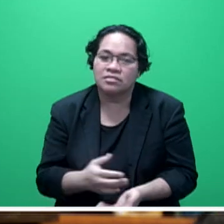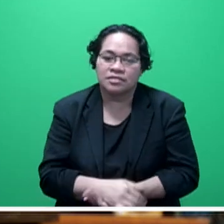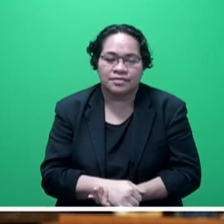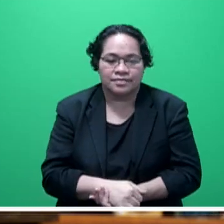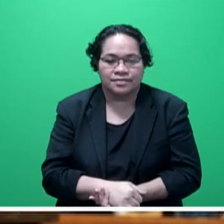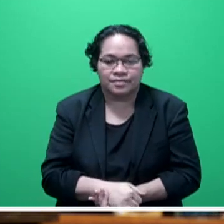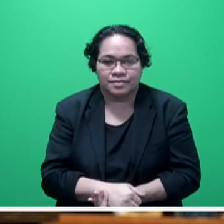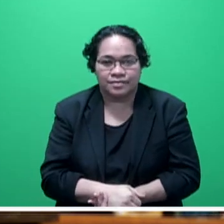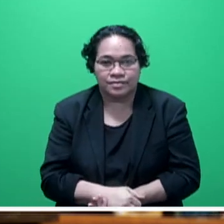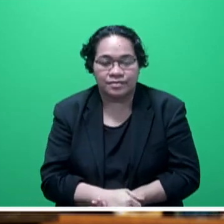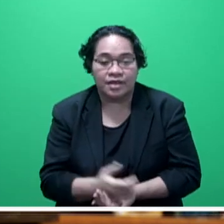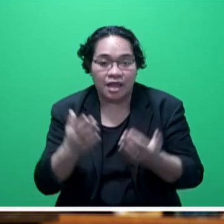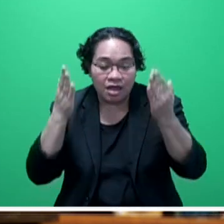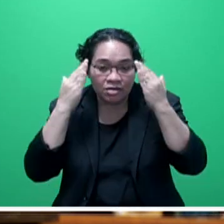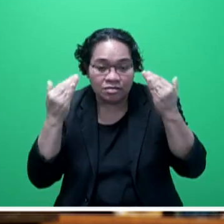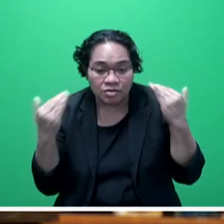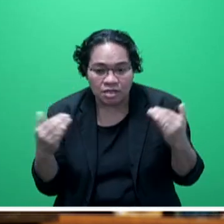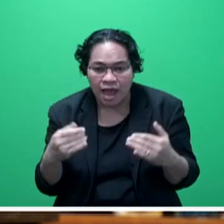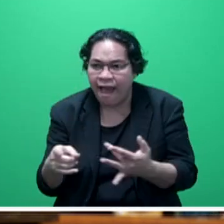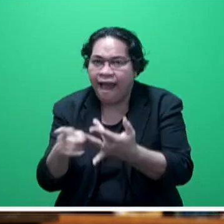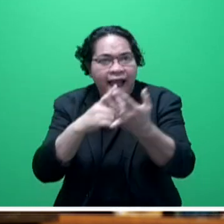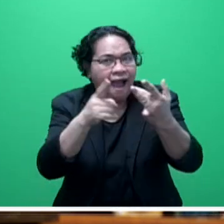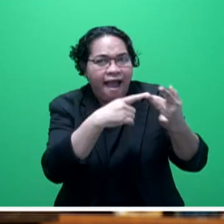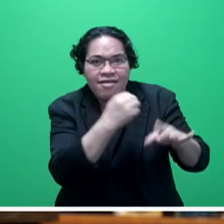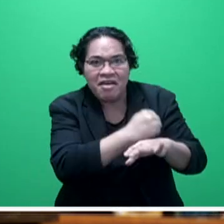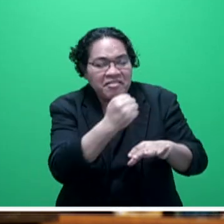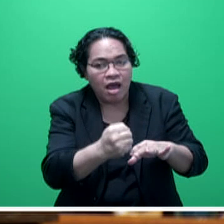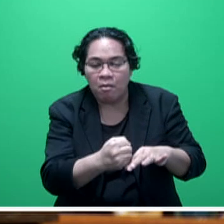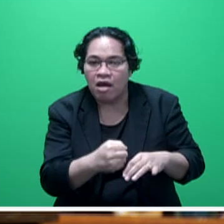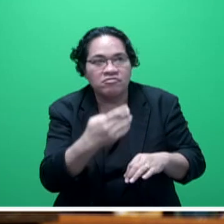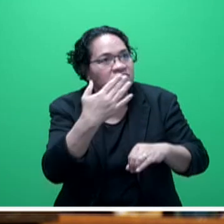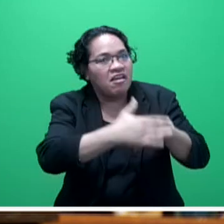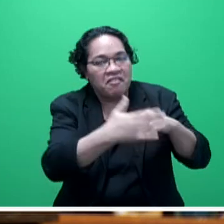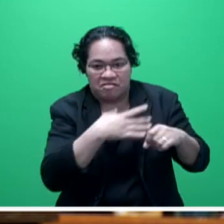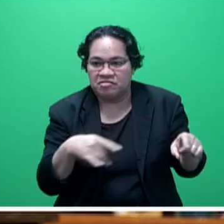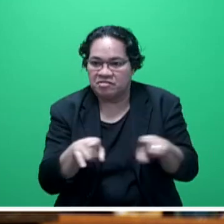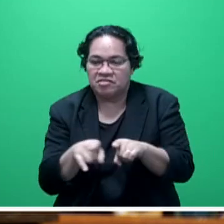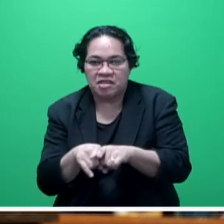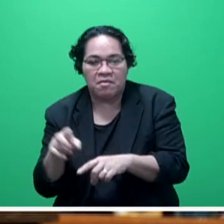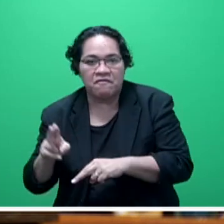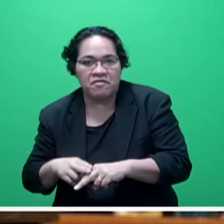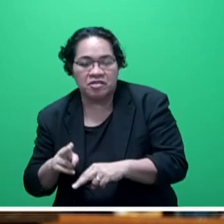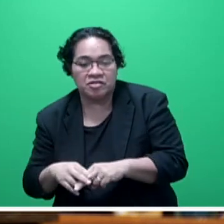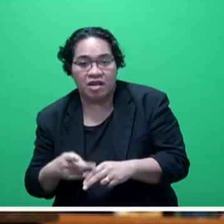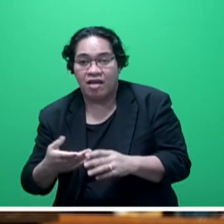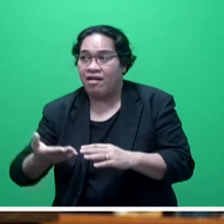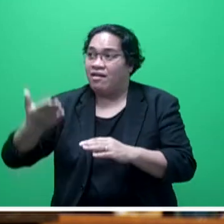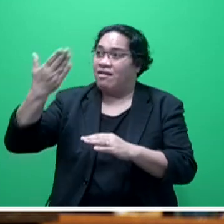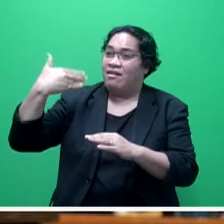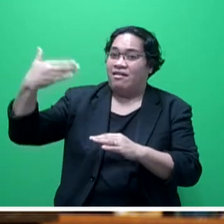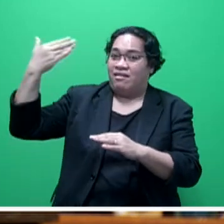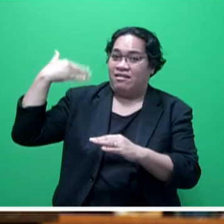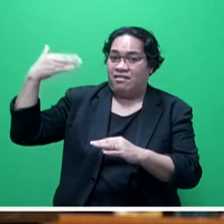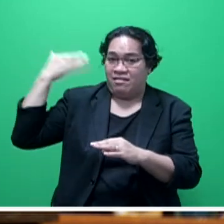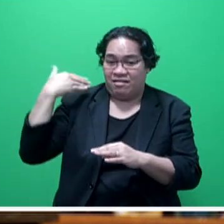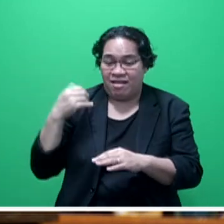Honourable Speaker, say, no other government has ever provided so much assistance in the history of Fiji to our sugarcane